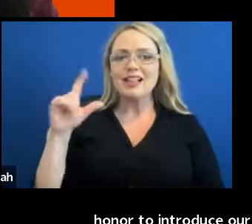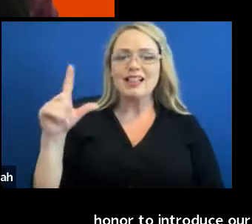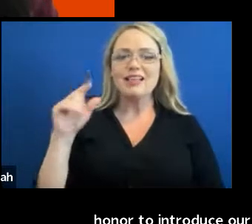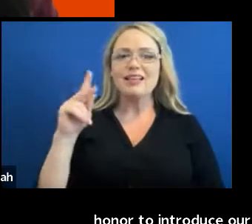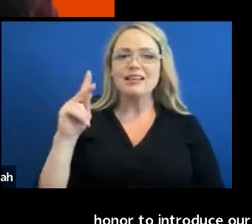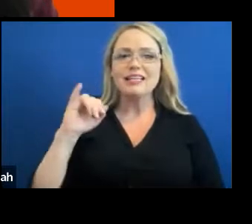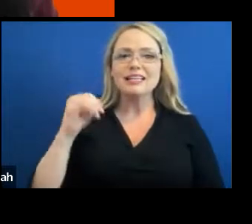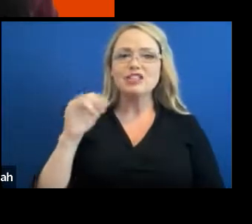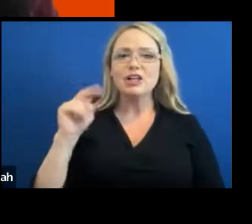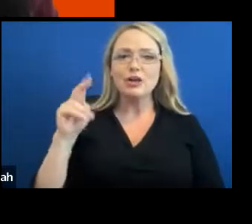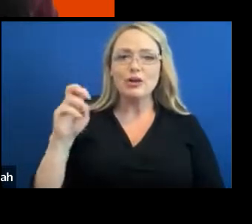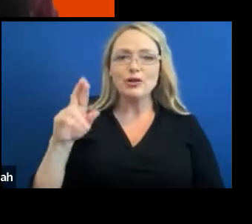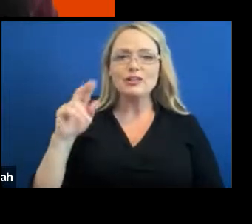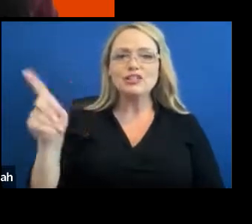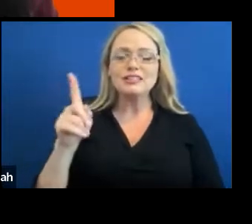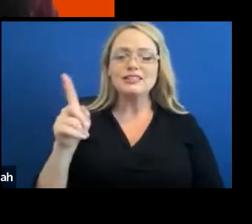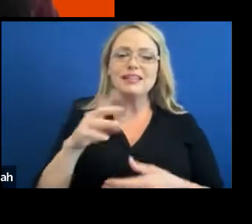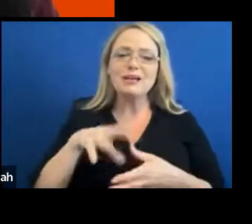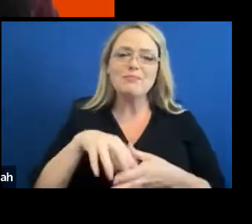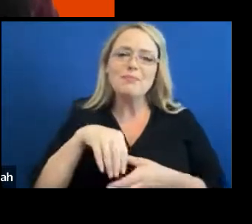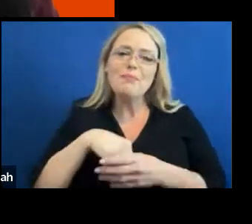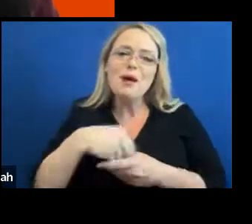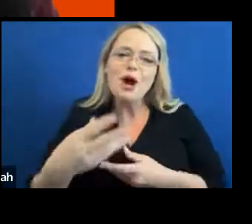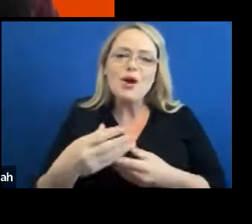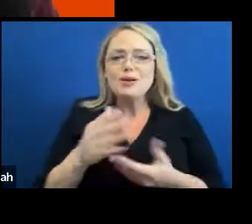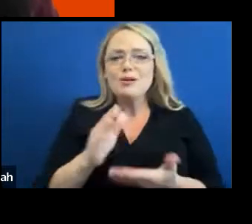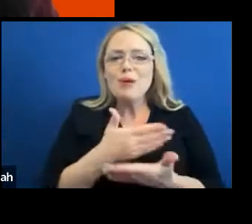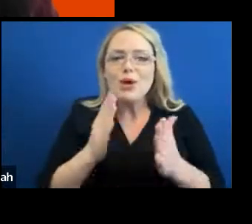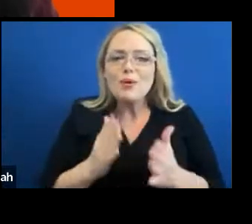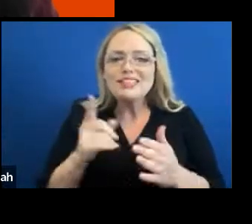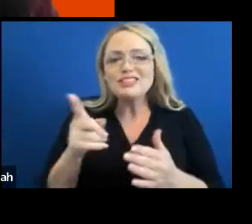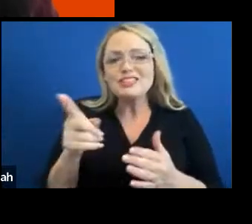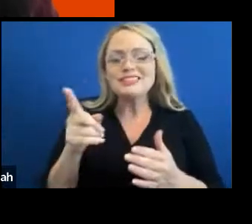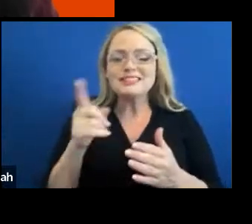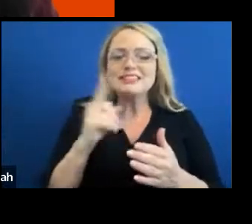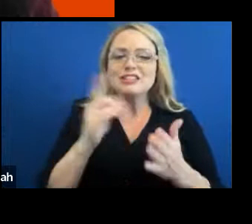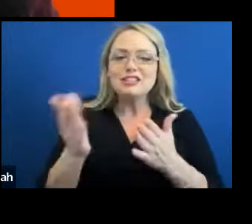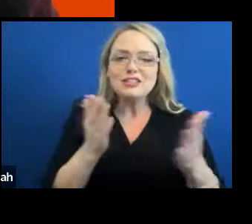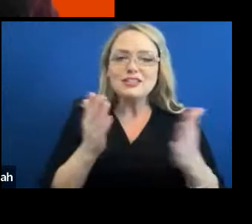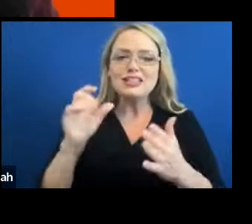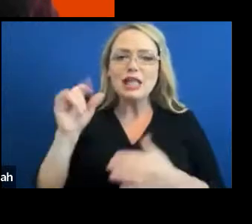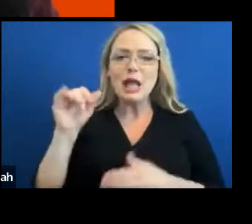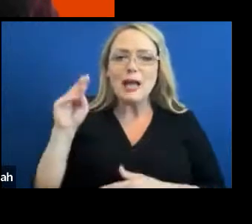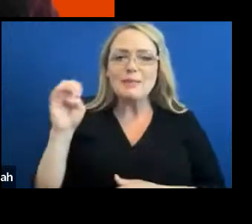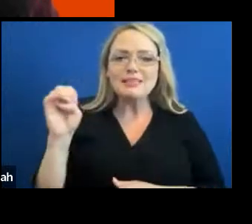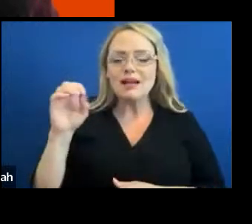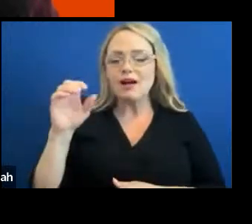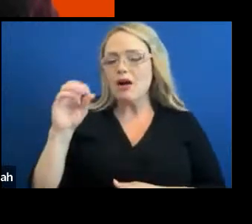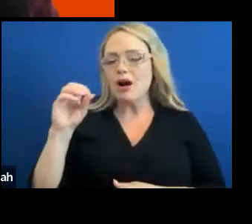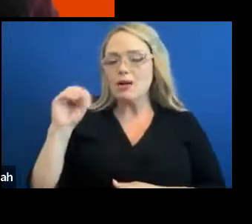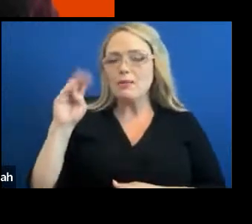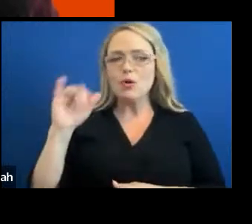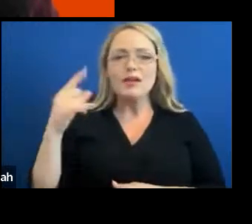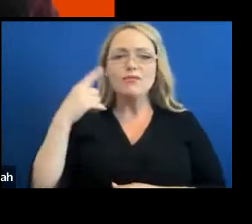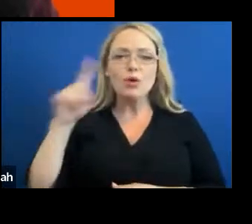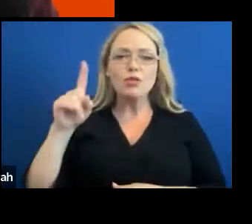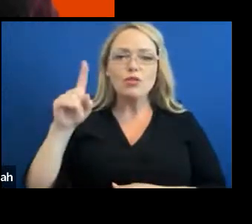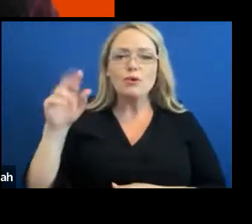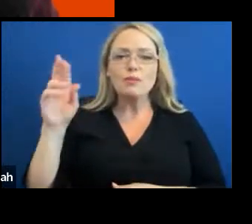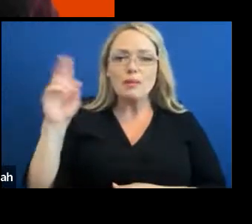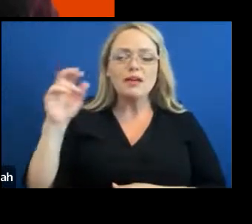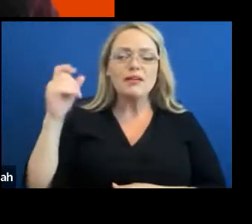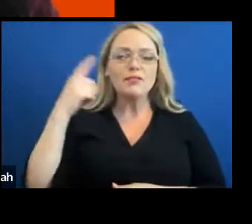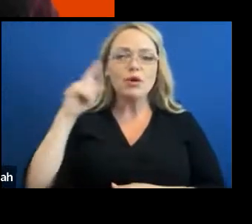Islands ancestry who currently serves as climate envoy for the Republic of the Marshall Islands Ministry of